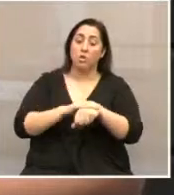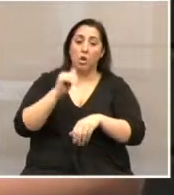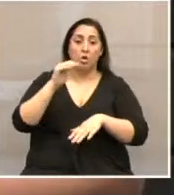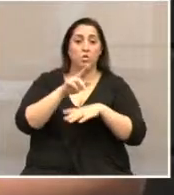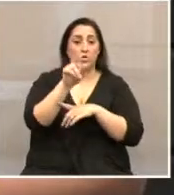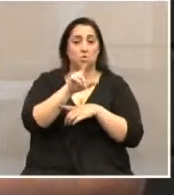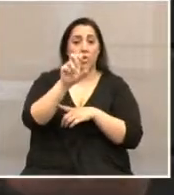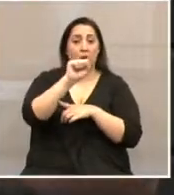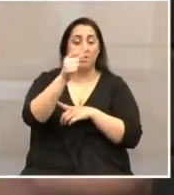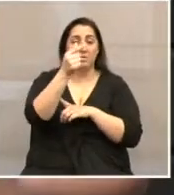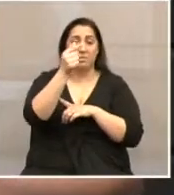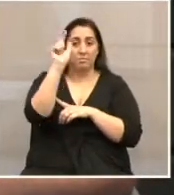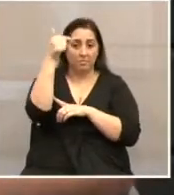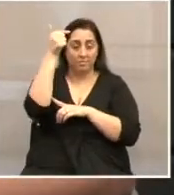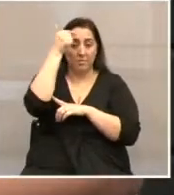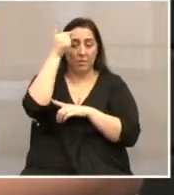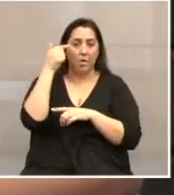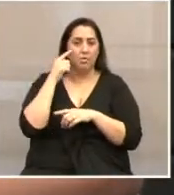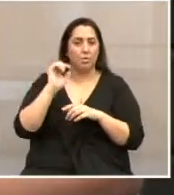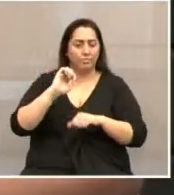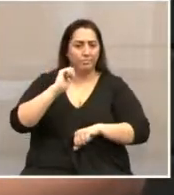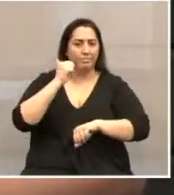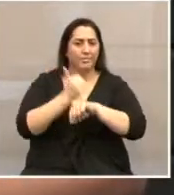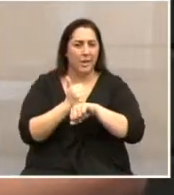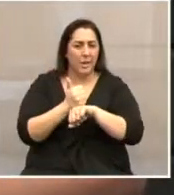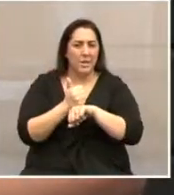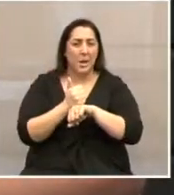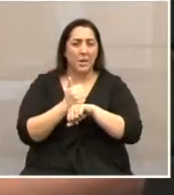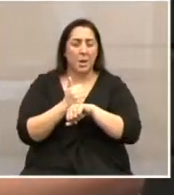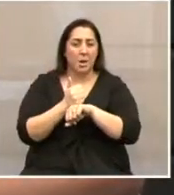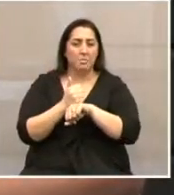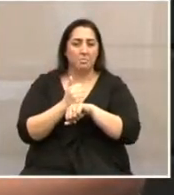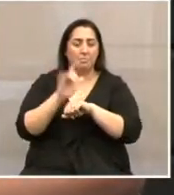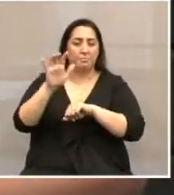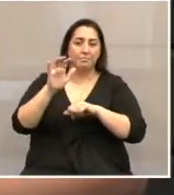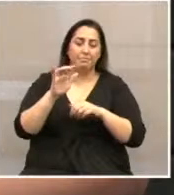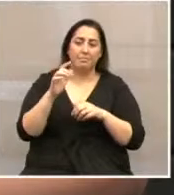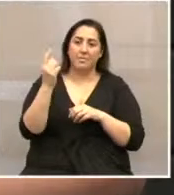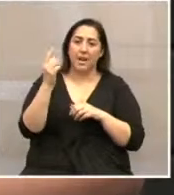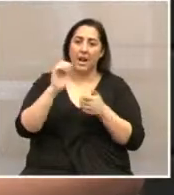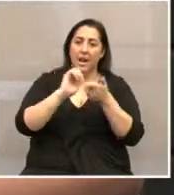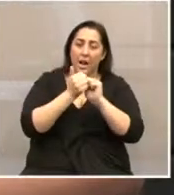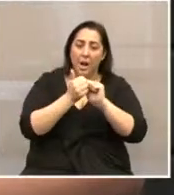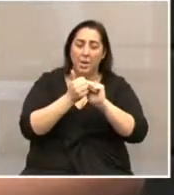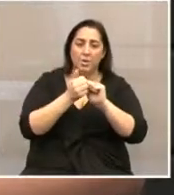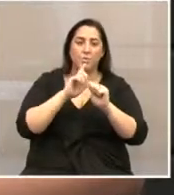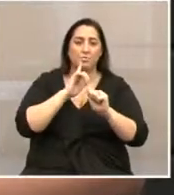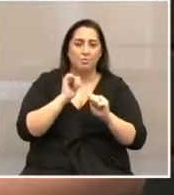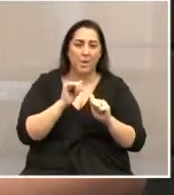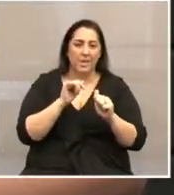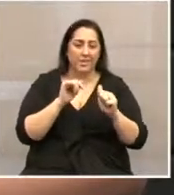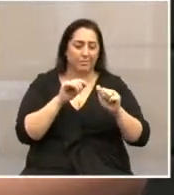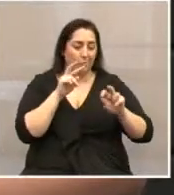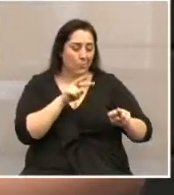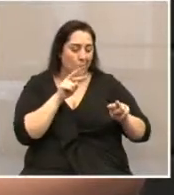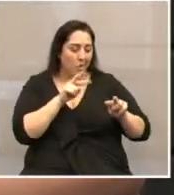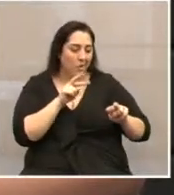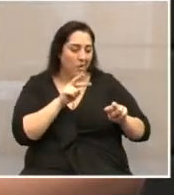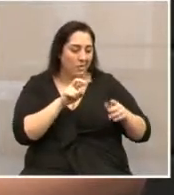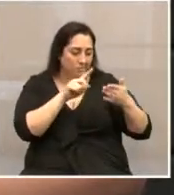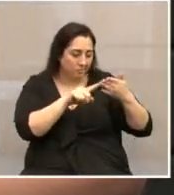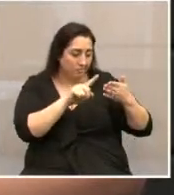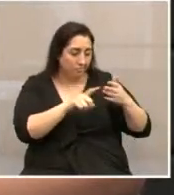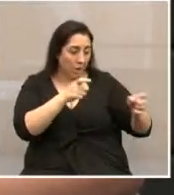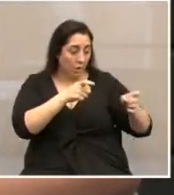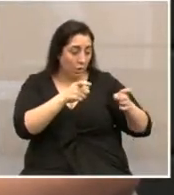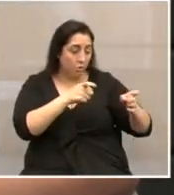FCC to build the infrastructure to monitor Spanish language media, which is often overlooked. And is